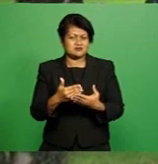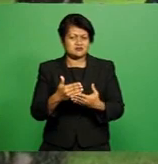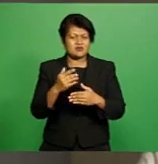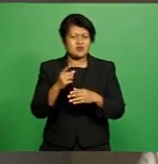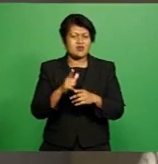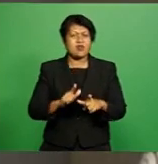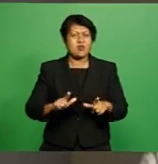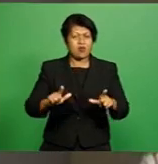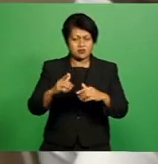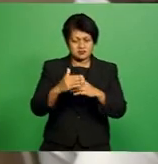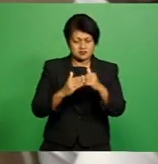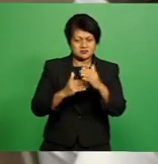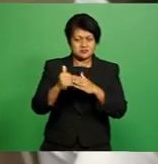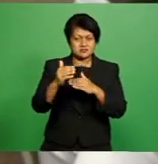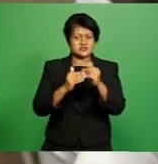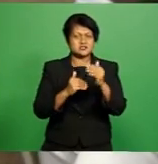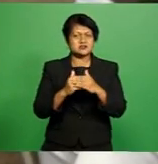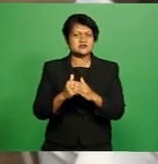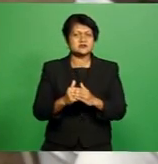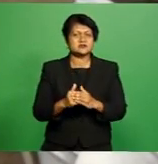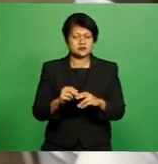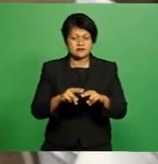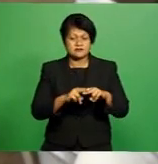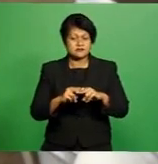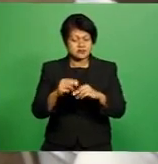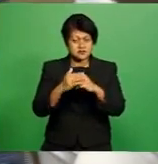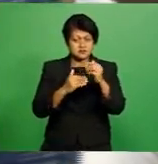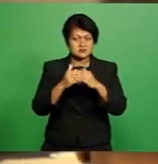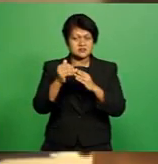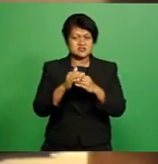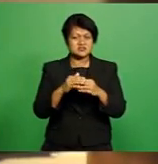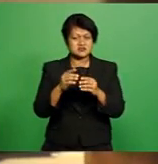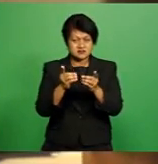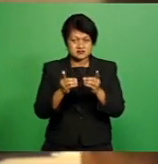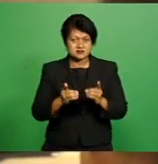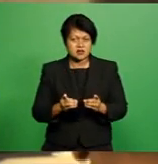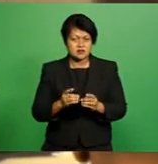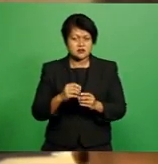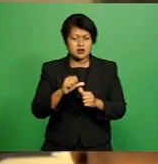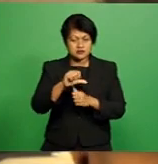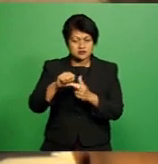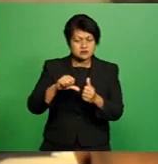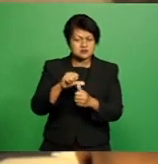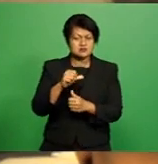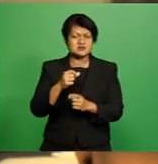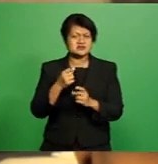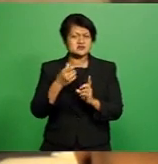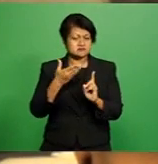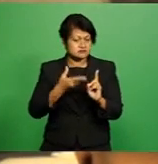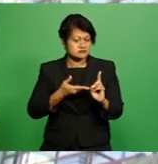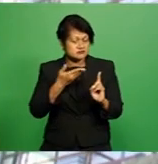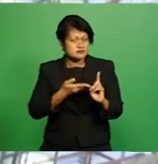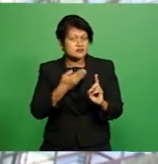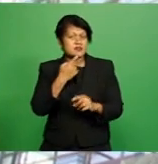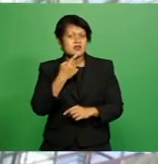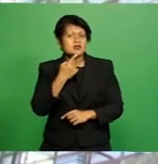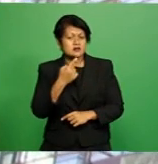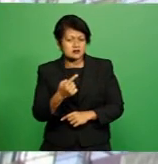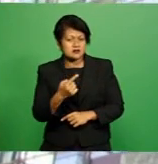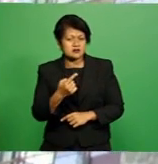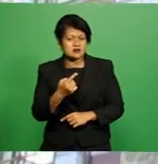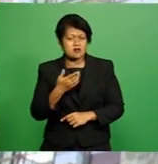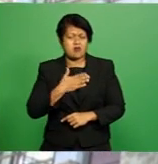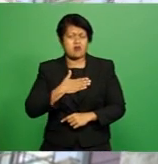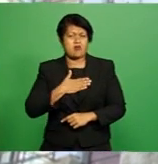industry and the people. Fiji Builders Design Association President Selen Kumar says they want the